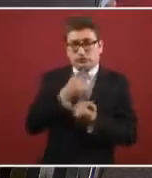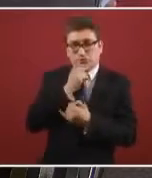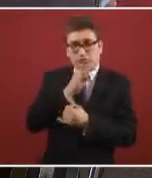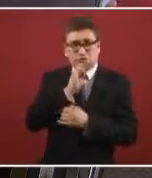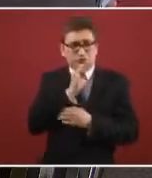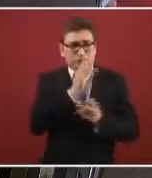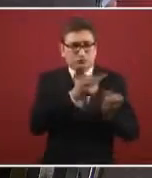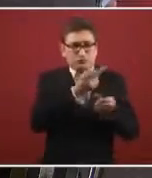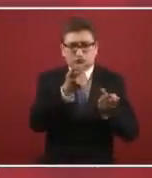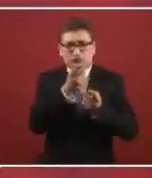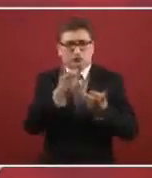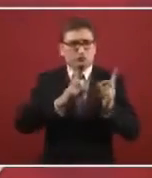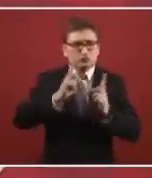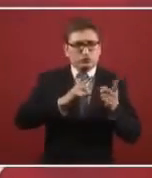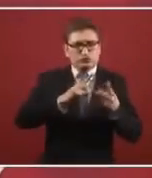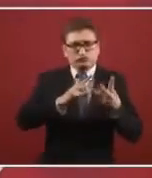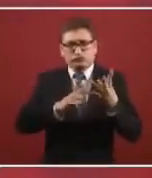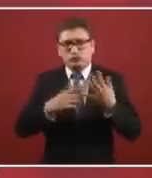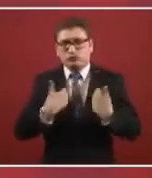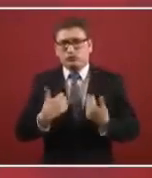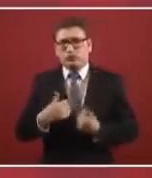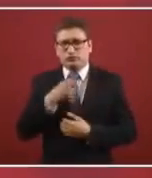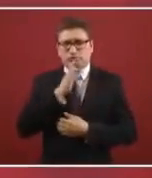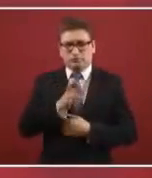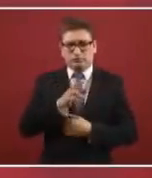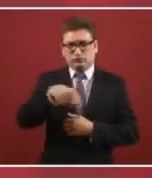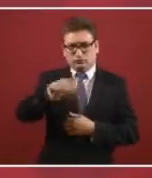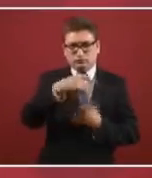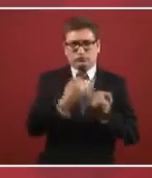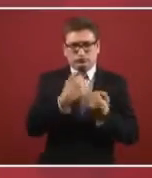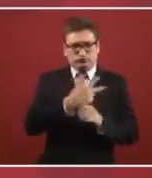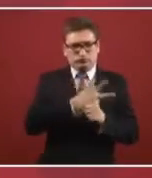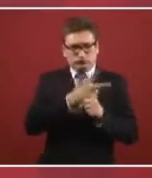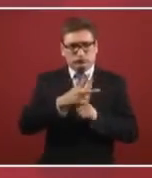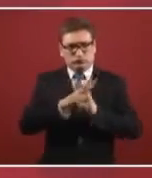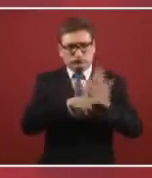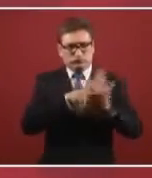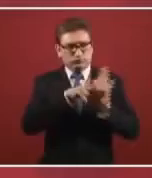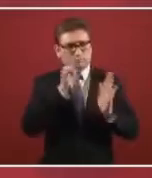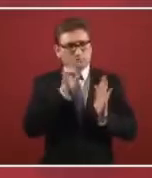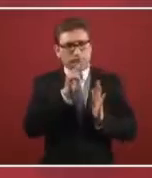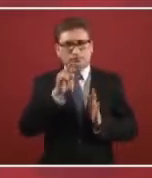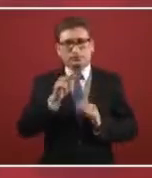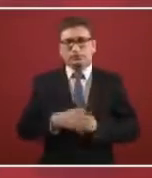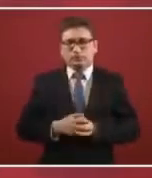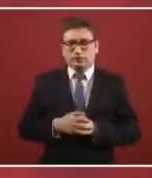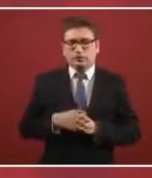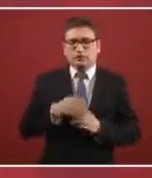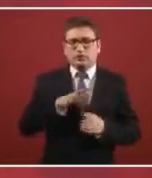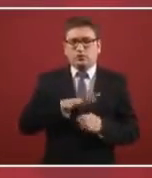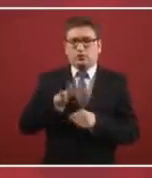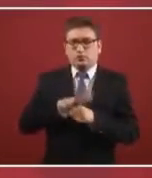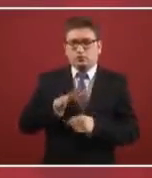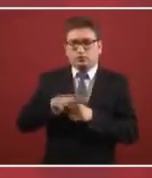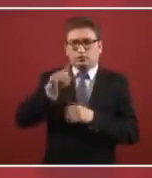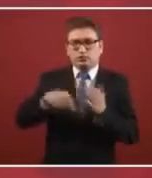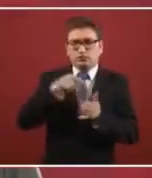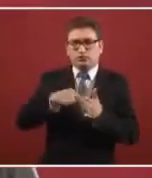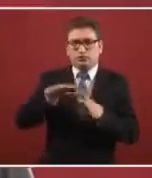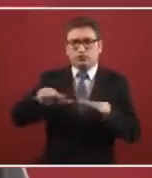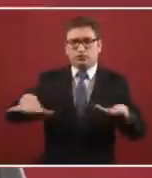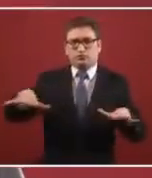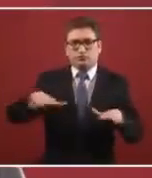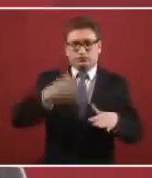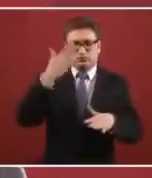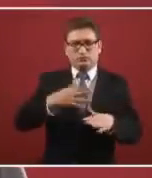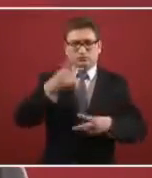pendiente believe solamente, they've como vieron cleared up ustedes some ahí of the en el doubts. documental And you can see in the acreditado, cuál es la documentary, instalación de la which cancha is the deportiva que estaba